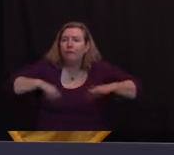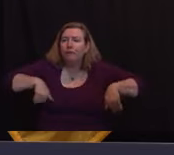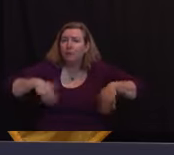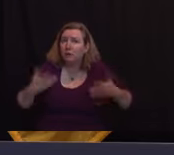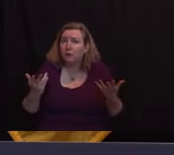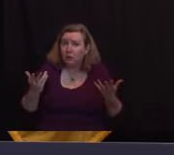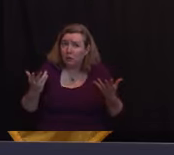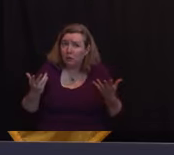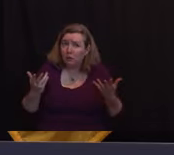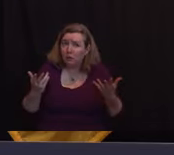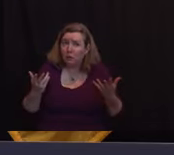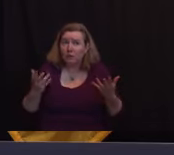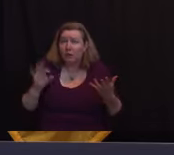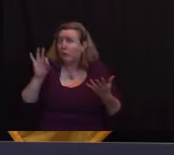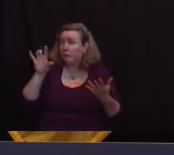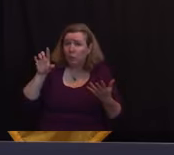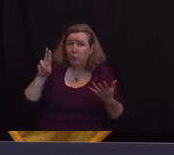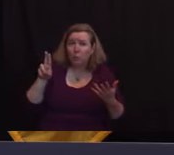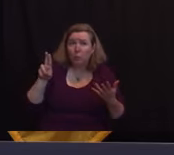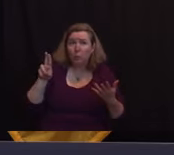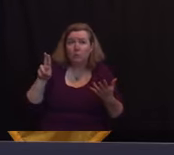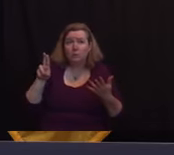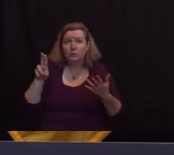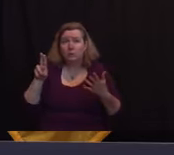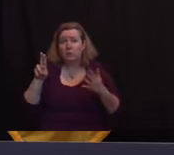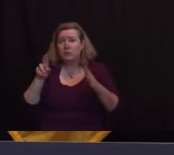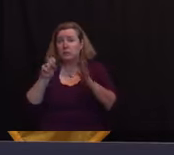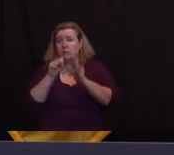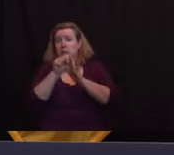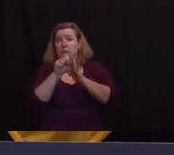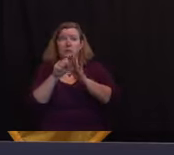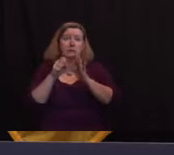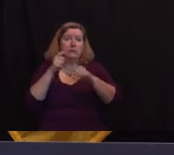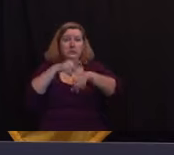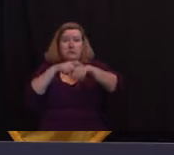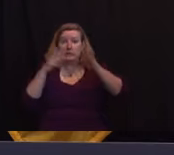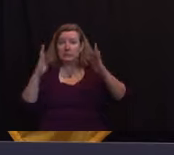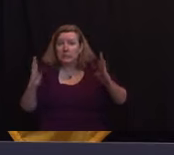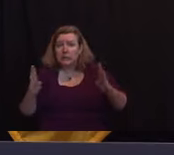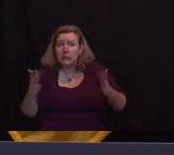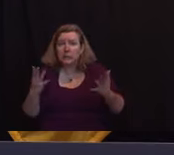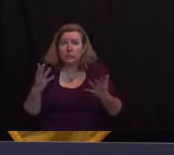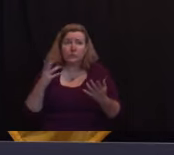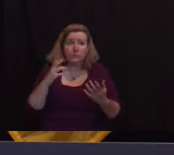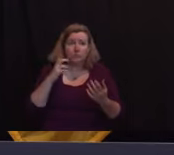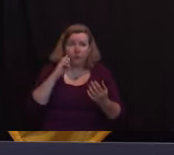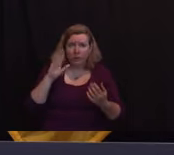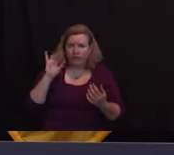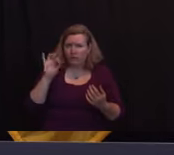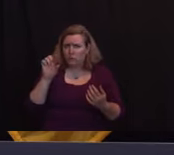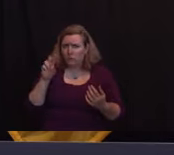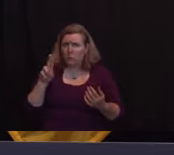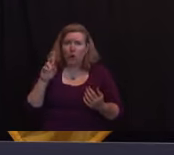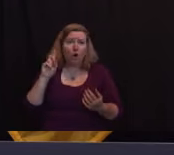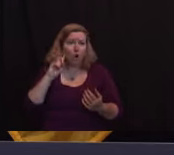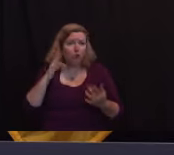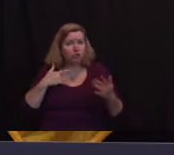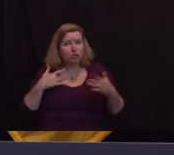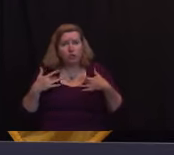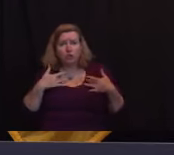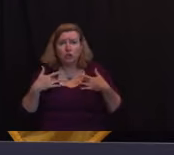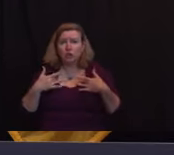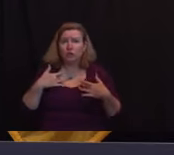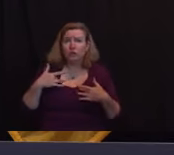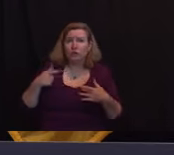and what do you expect for the coming flu season as people return to work and school? We're hearing concerns that this season's flu